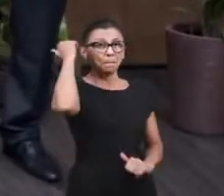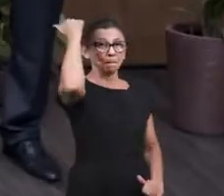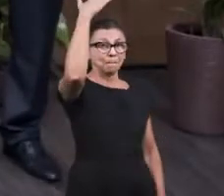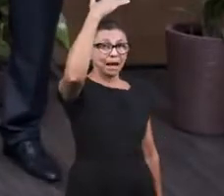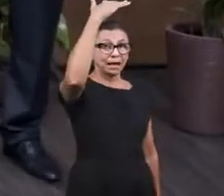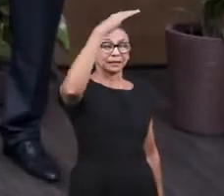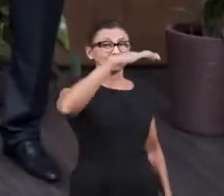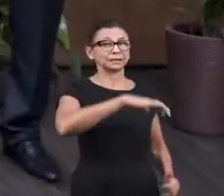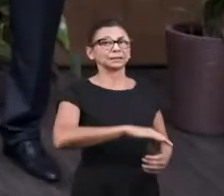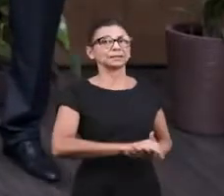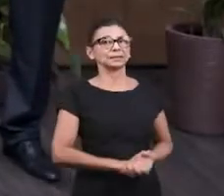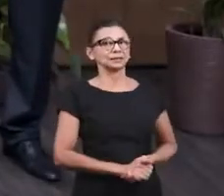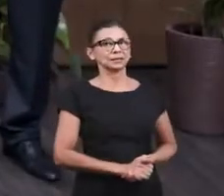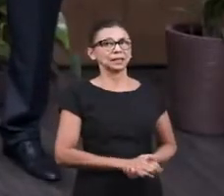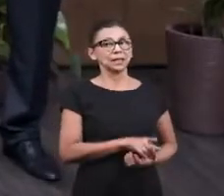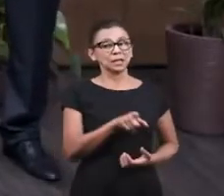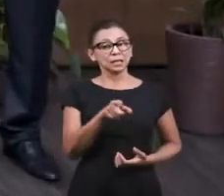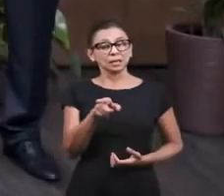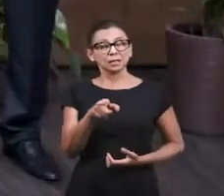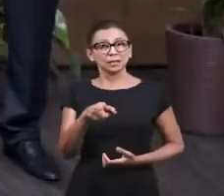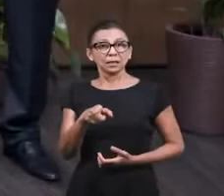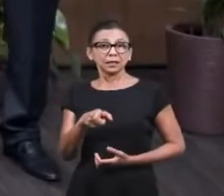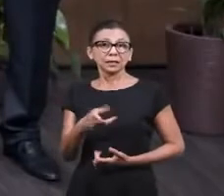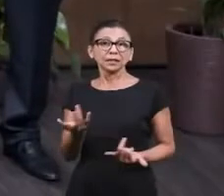one that he was